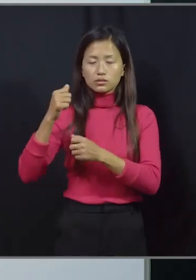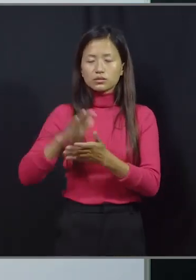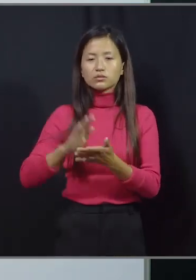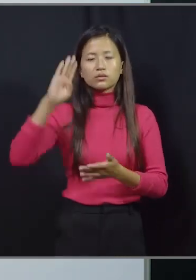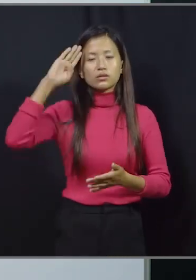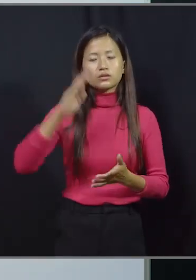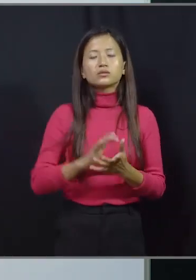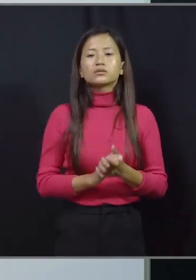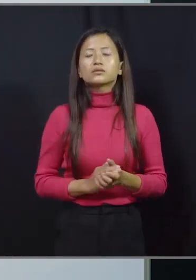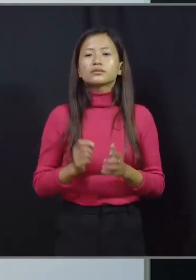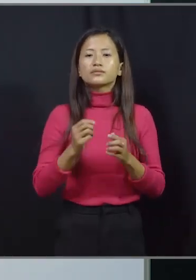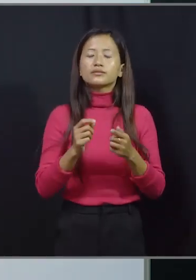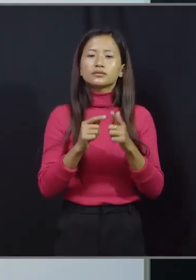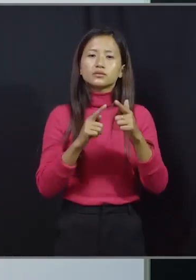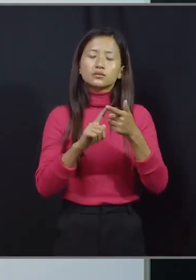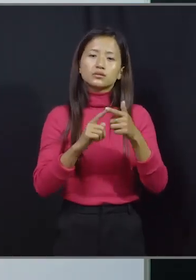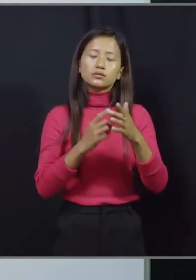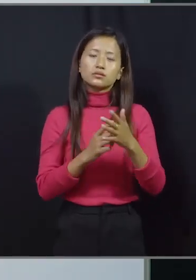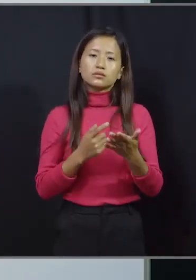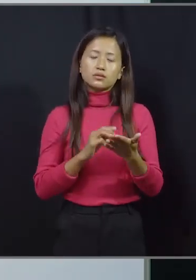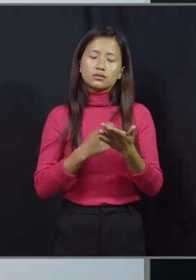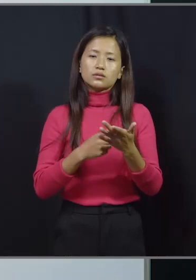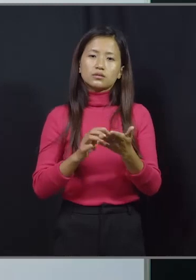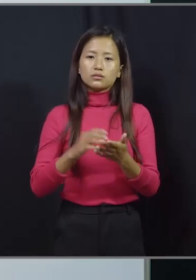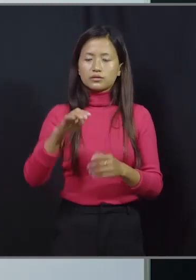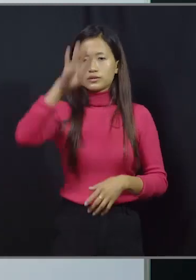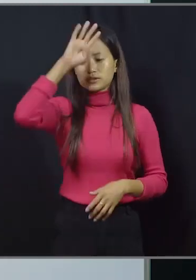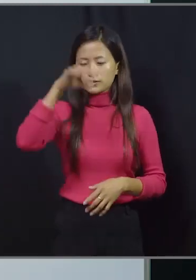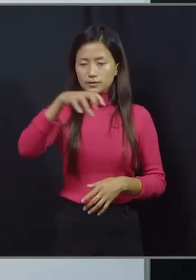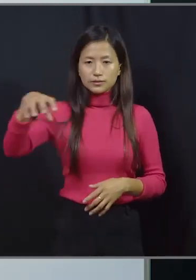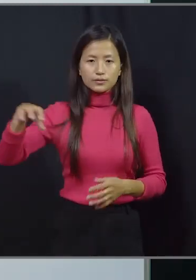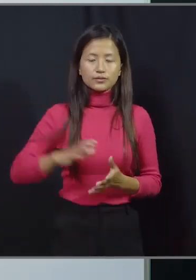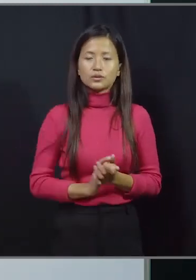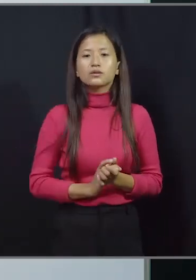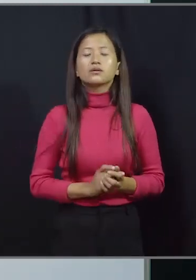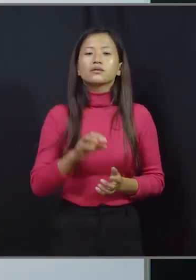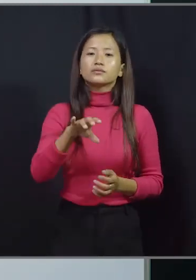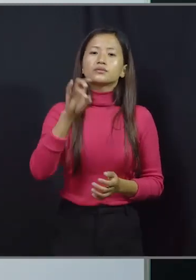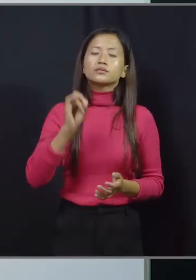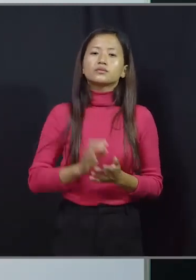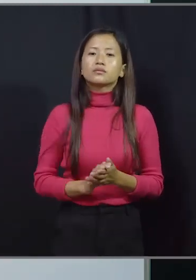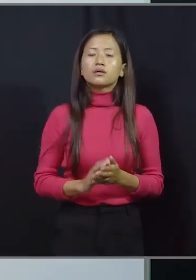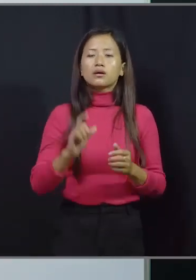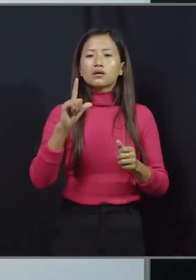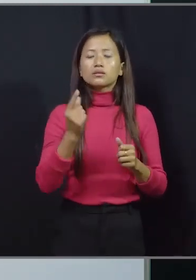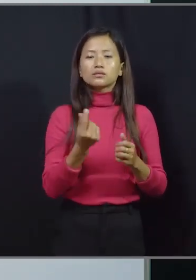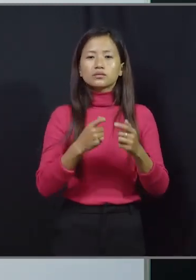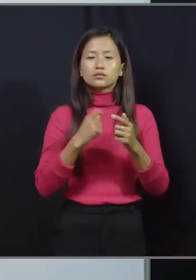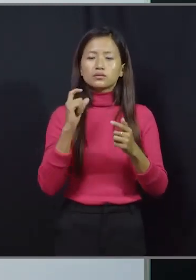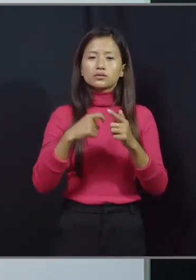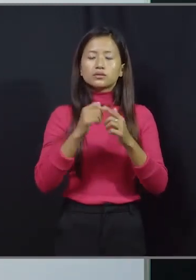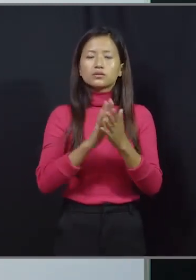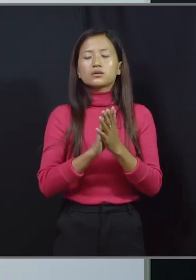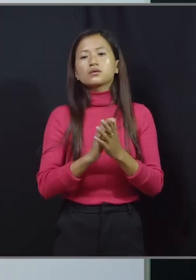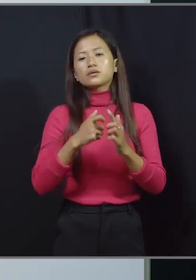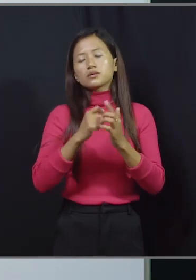soldiers, their territory or their kingdom were confiscated or were taken over. For that instance, Lucknow, the kingdom of